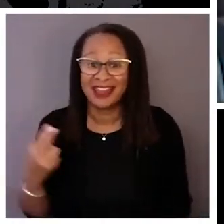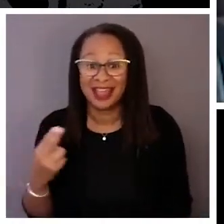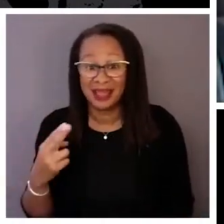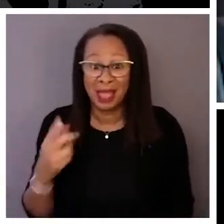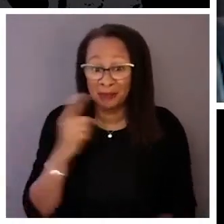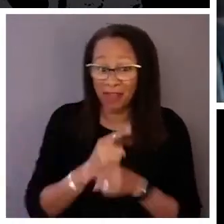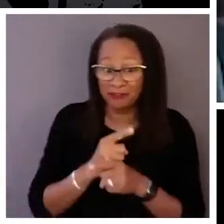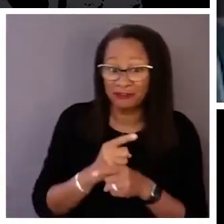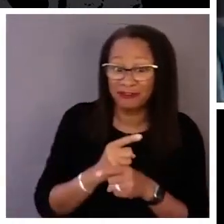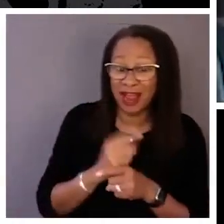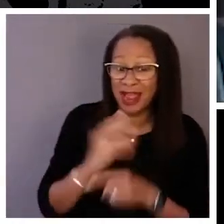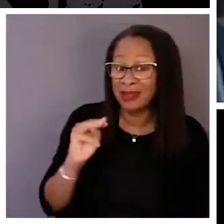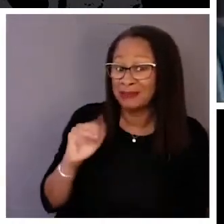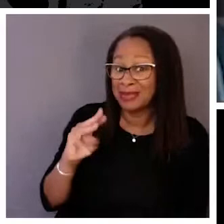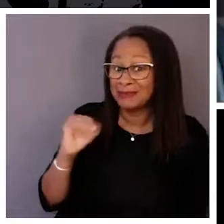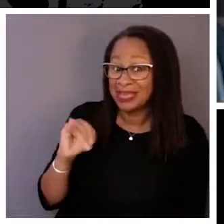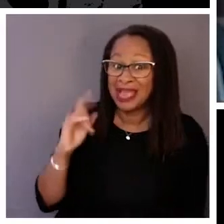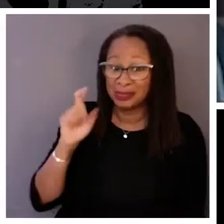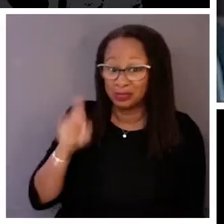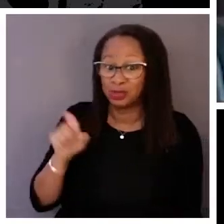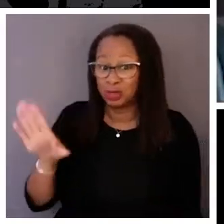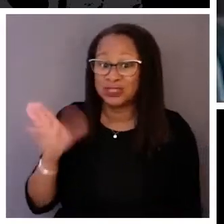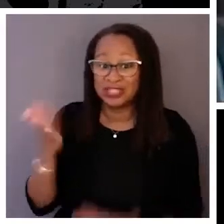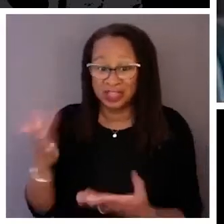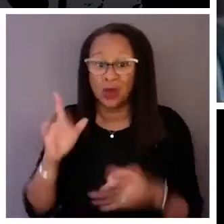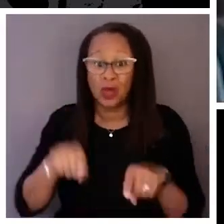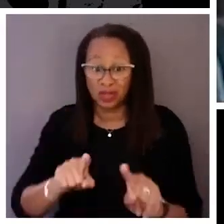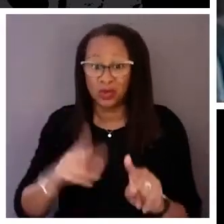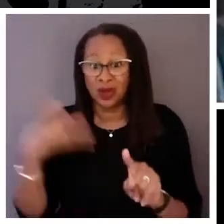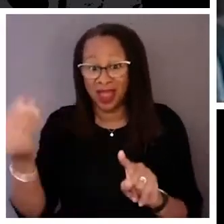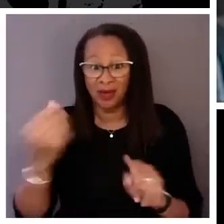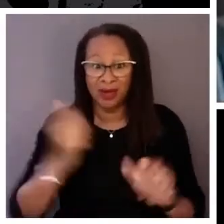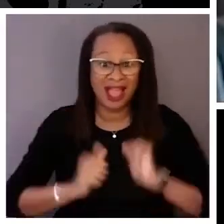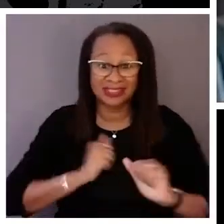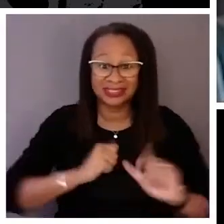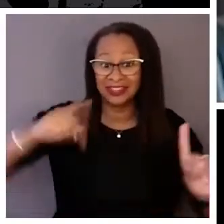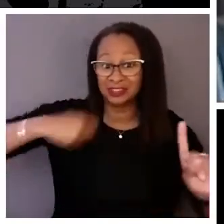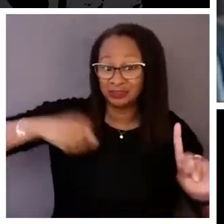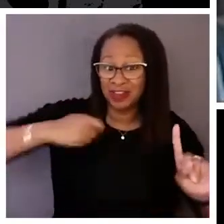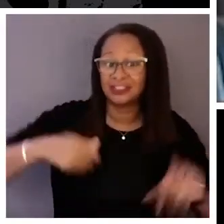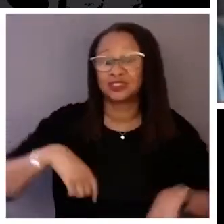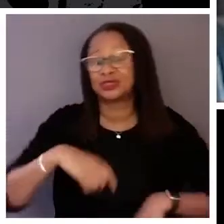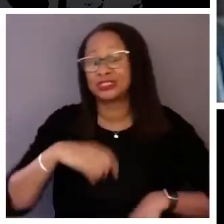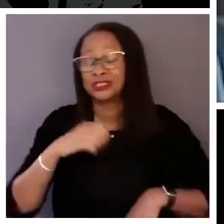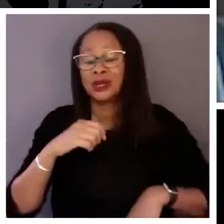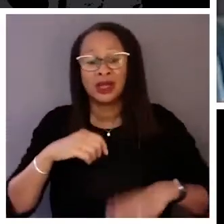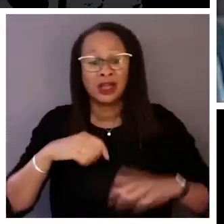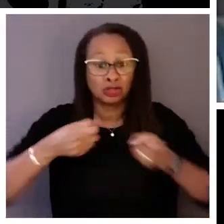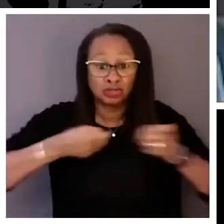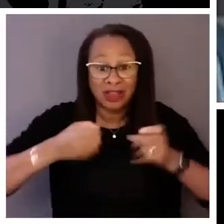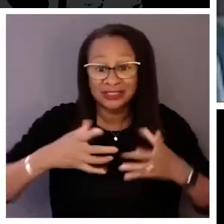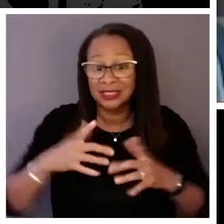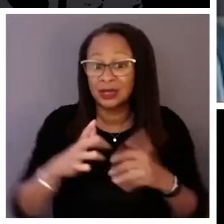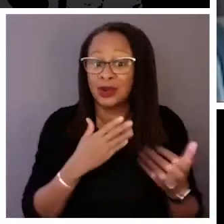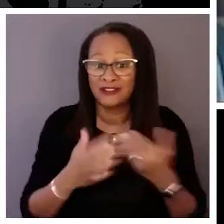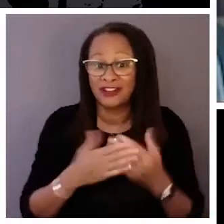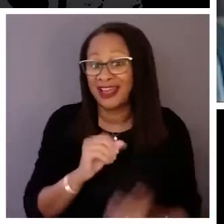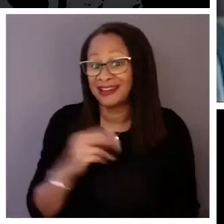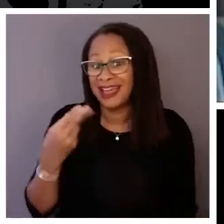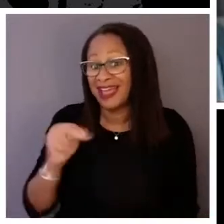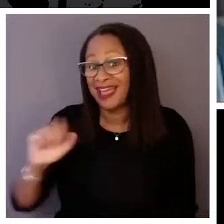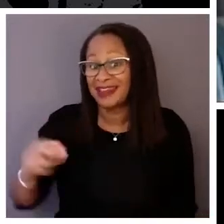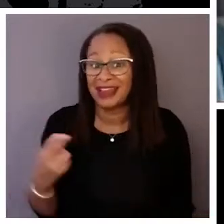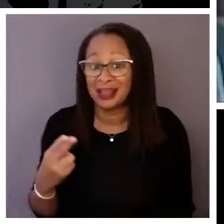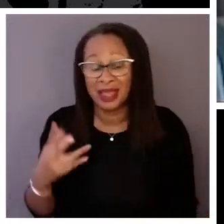Mimi? Yes. I'm sure she was there many times while you were off shooting or directing, and then